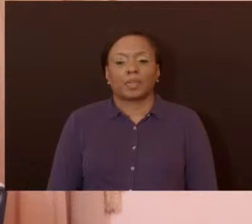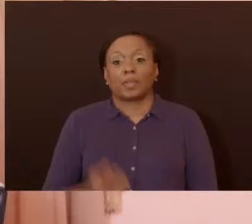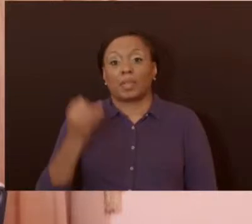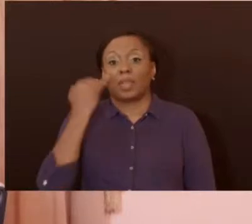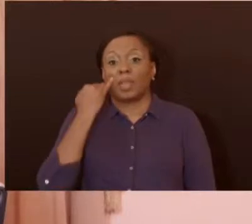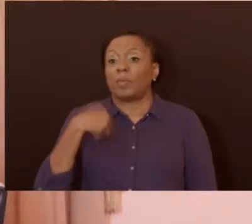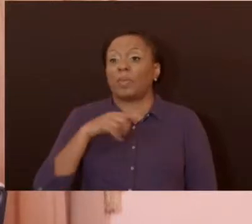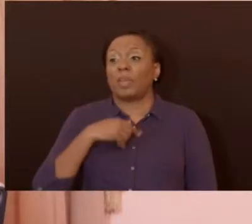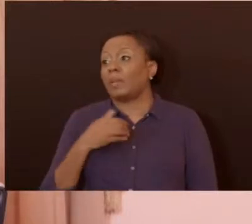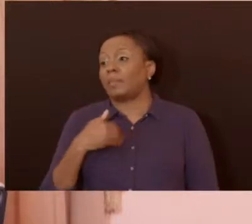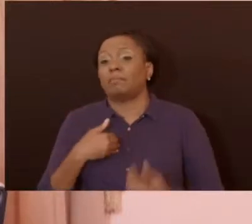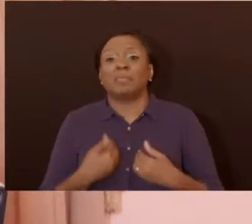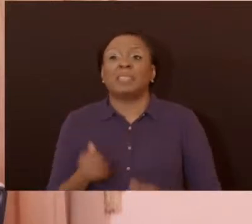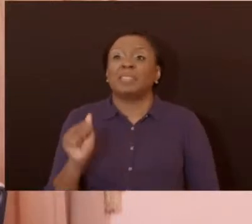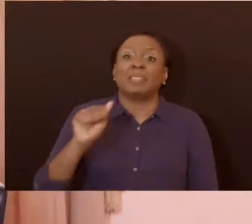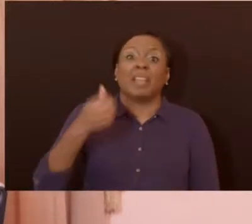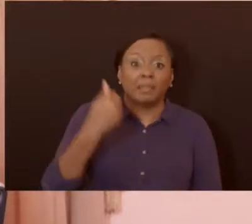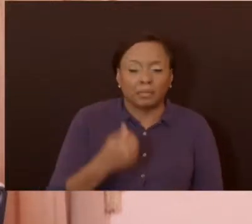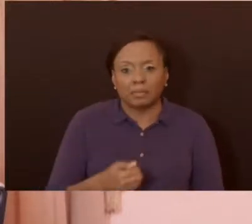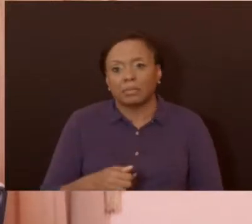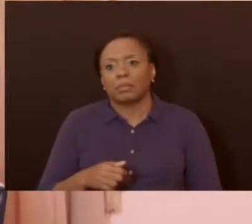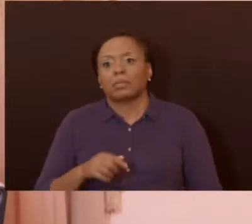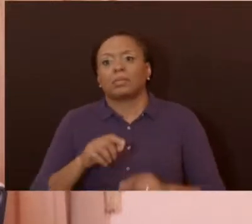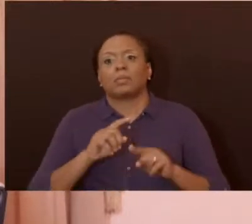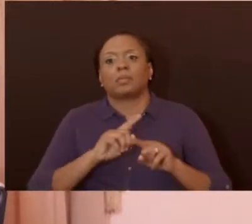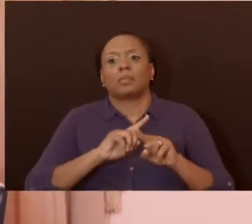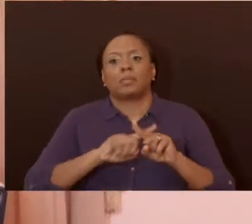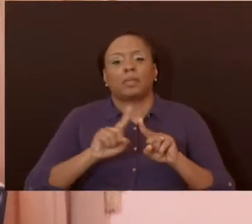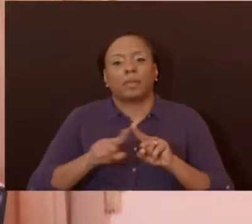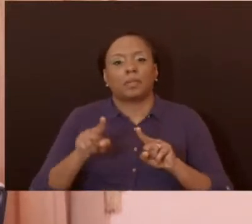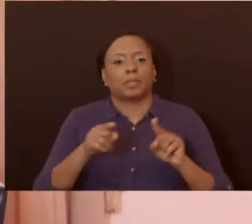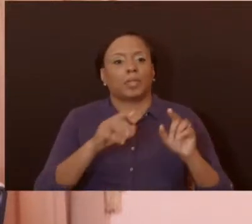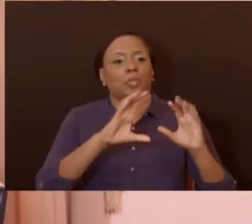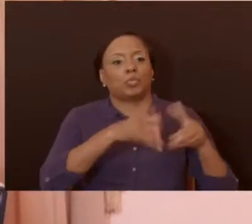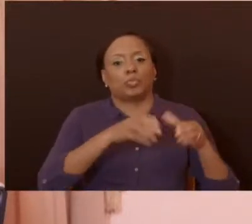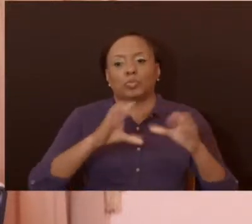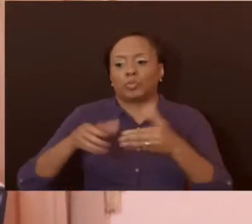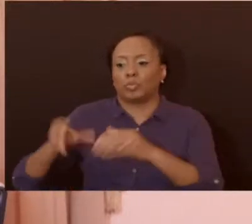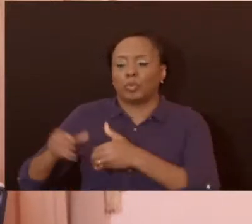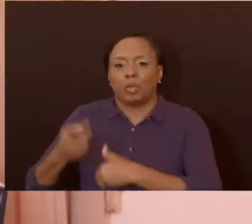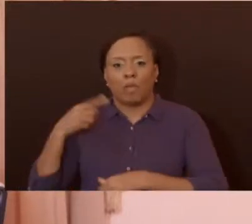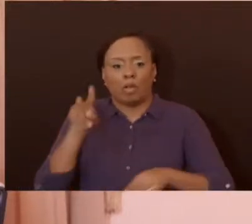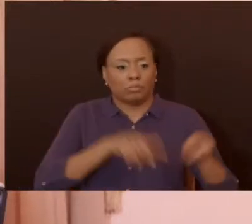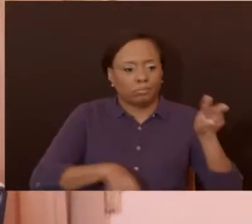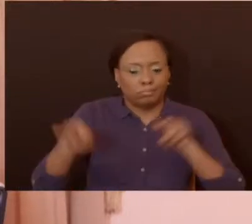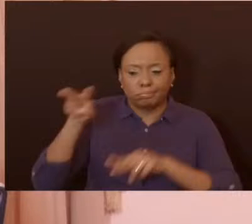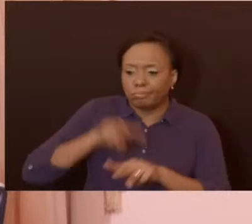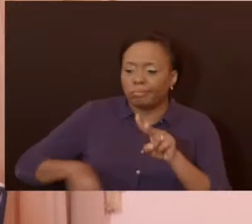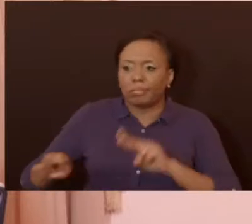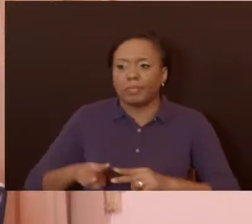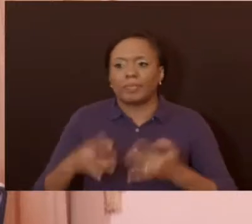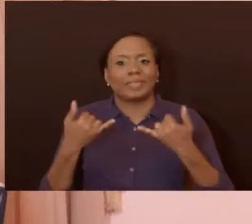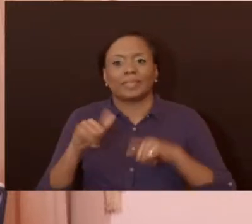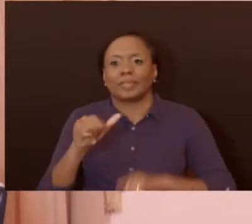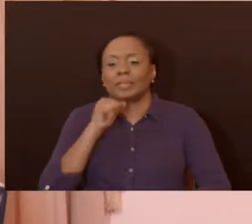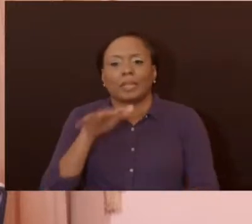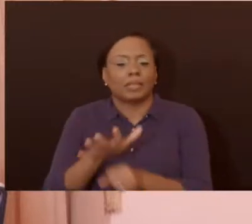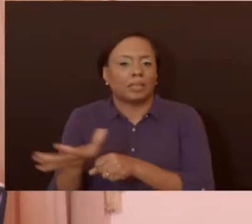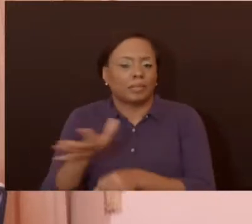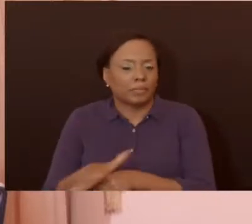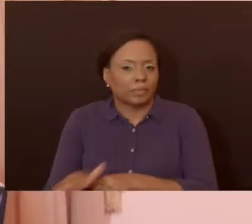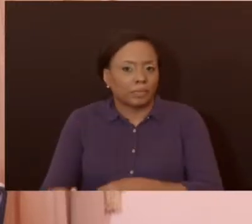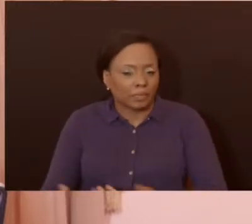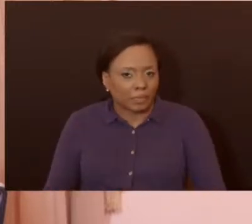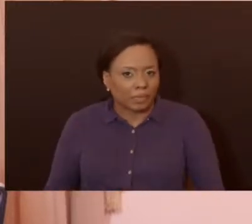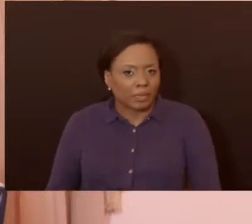still have a problem with policing. The monitoring unit is certainly doing the best that it can. In